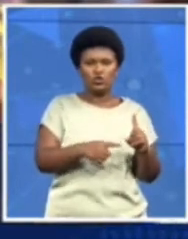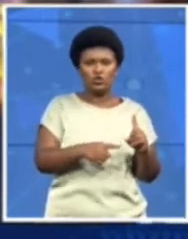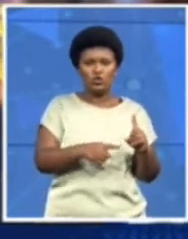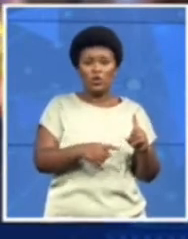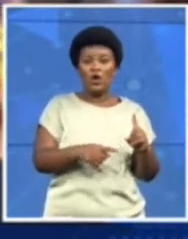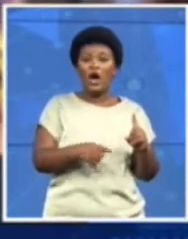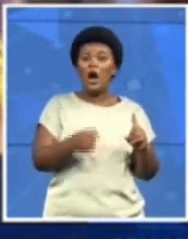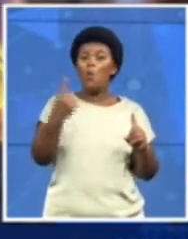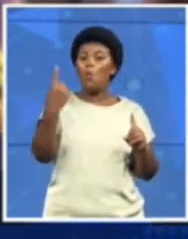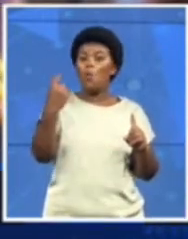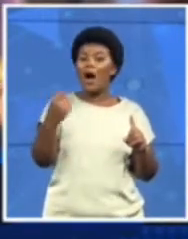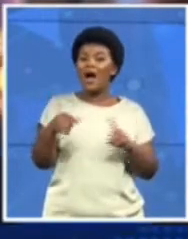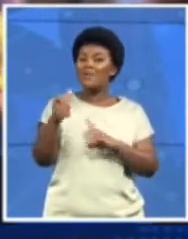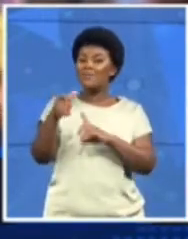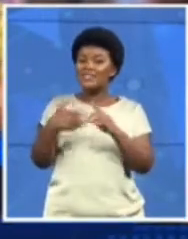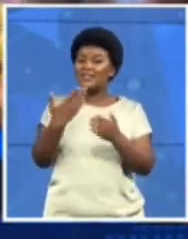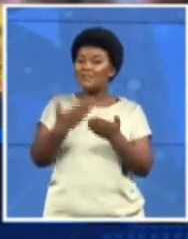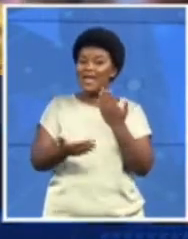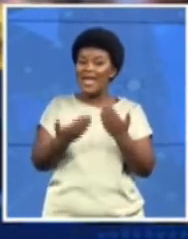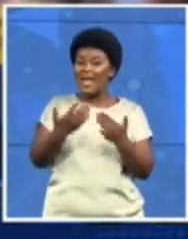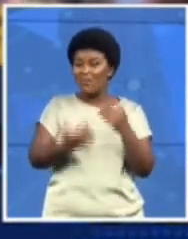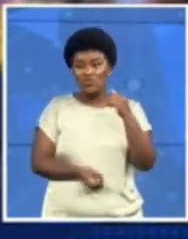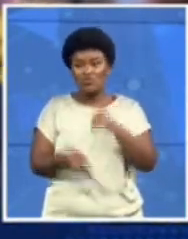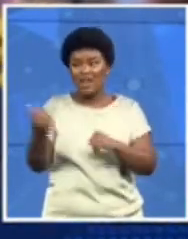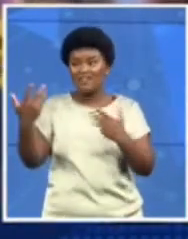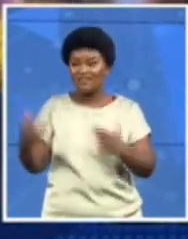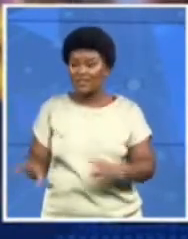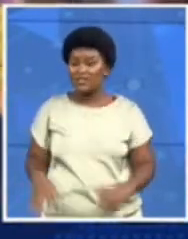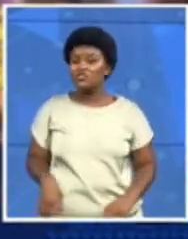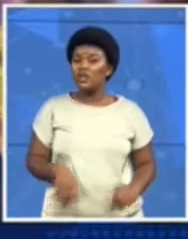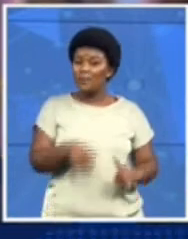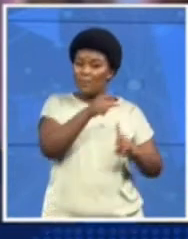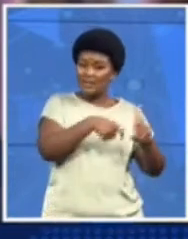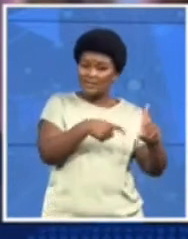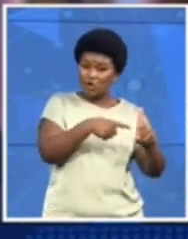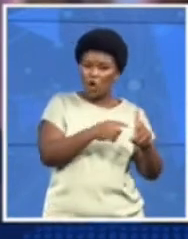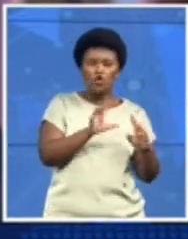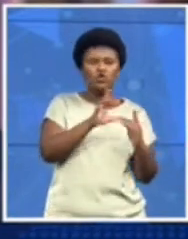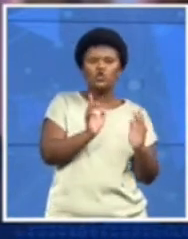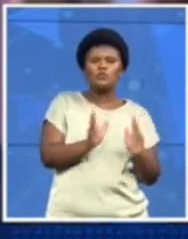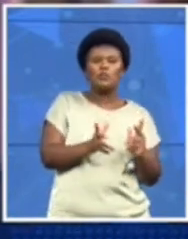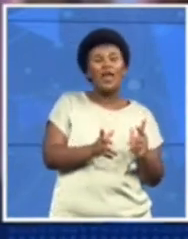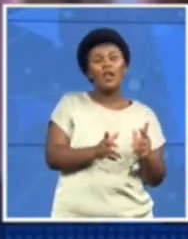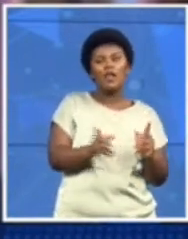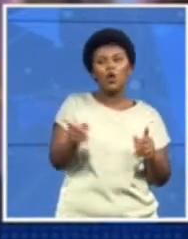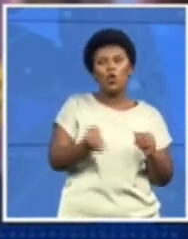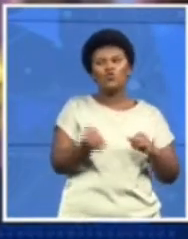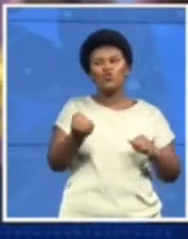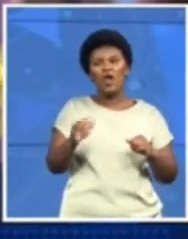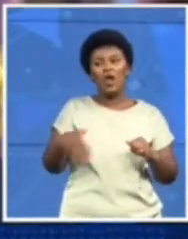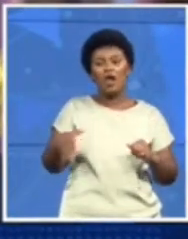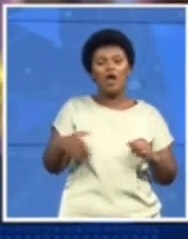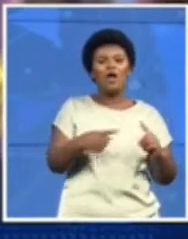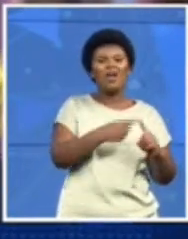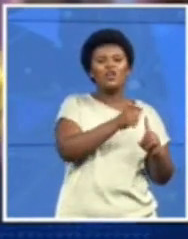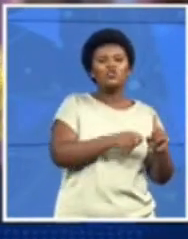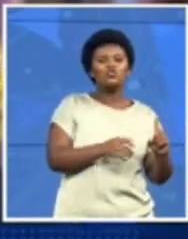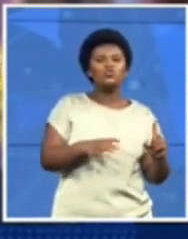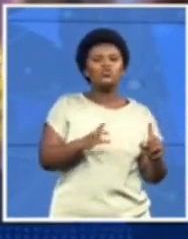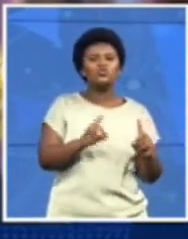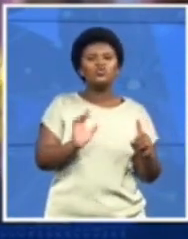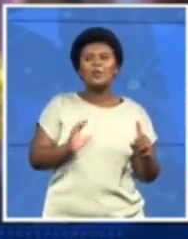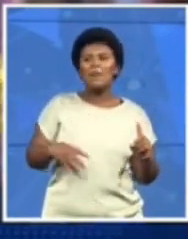will venture out, maybe I will come back to what you're asking. What interest would that poor